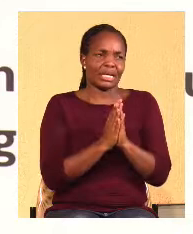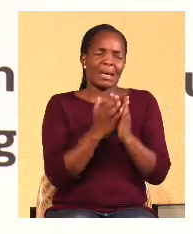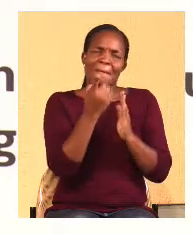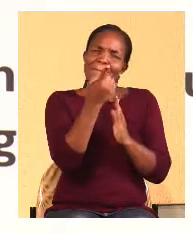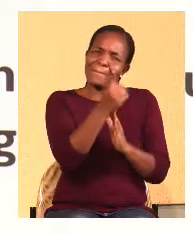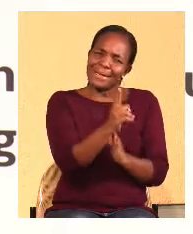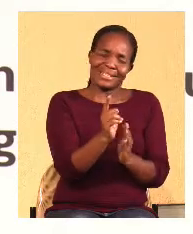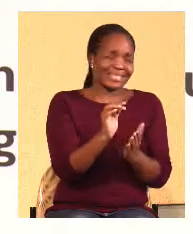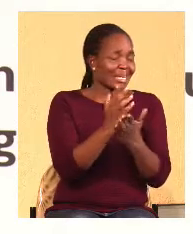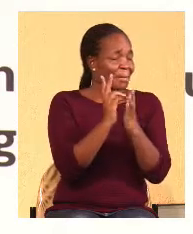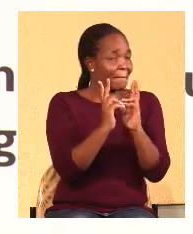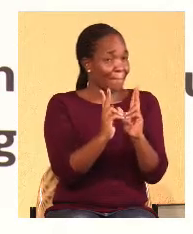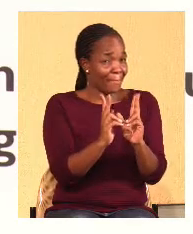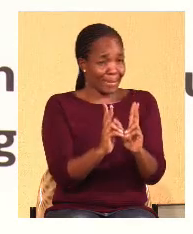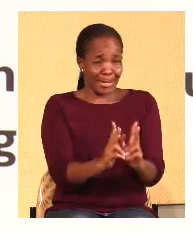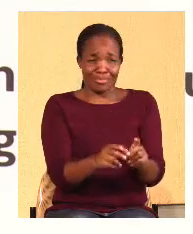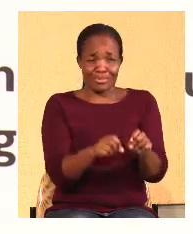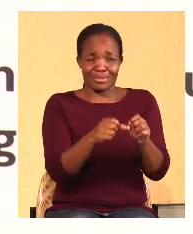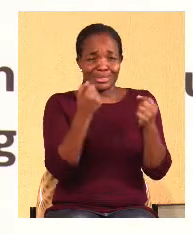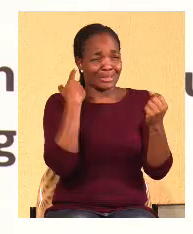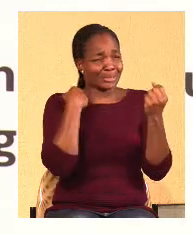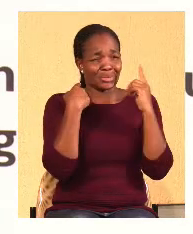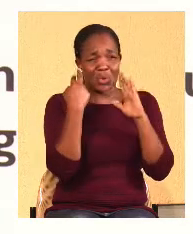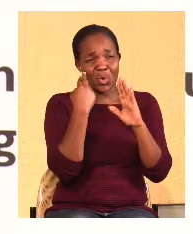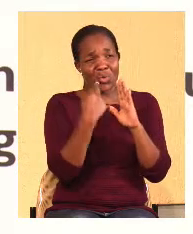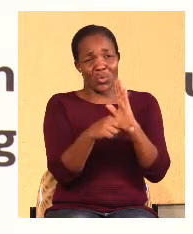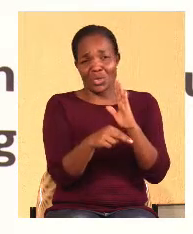disregard instructions from the